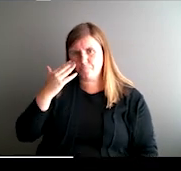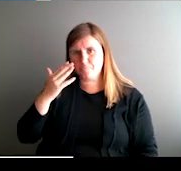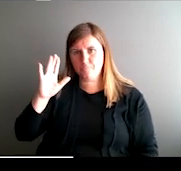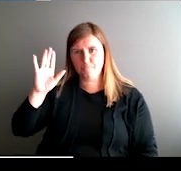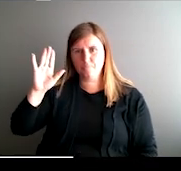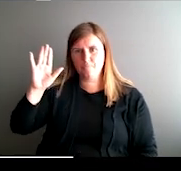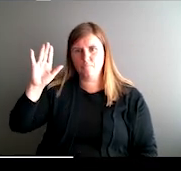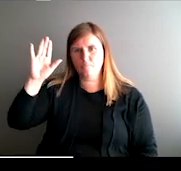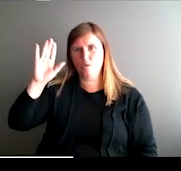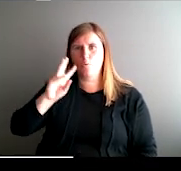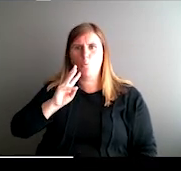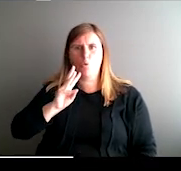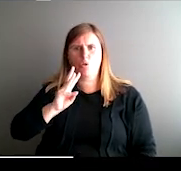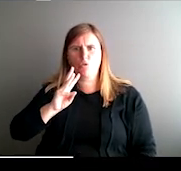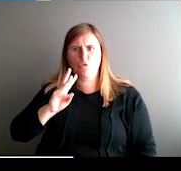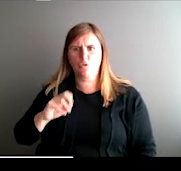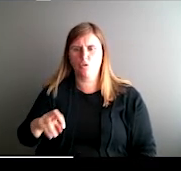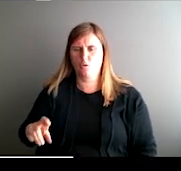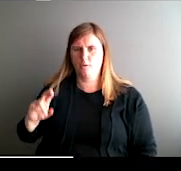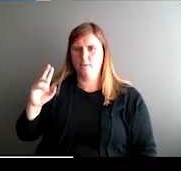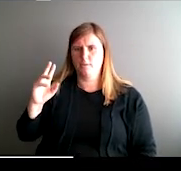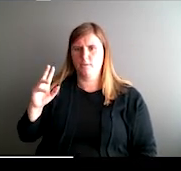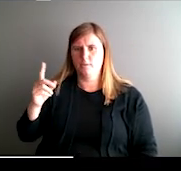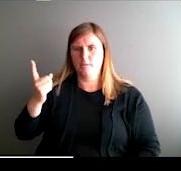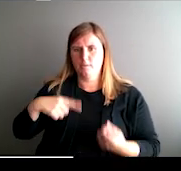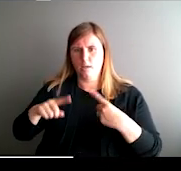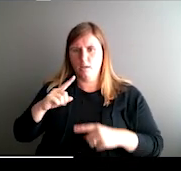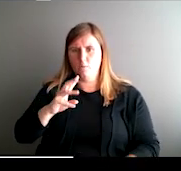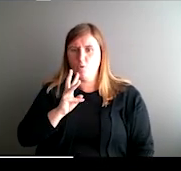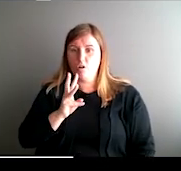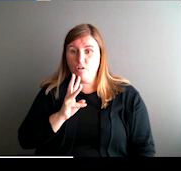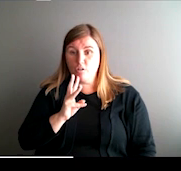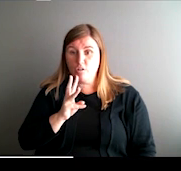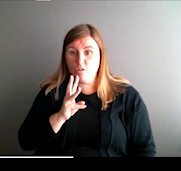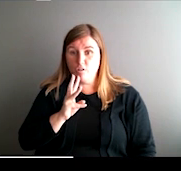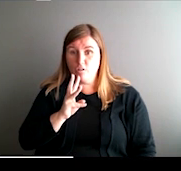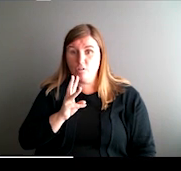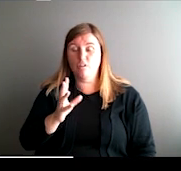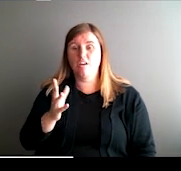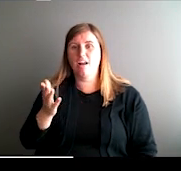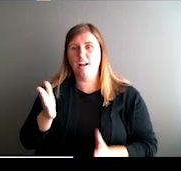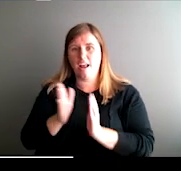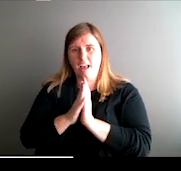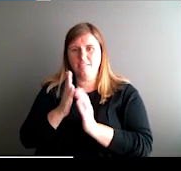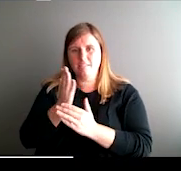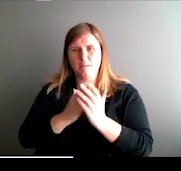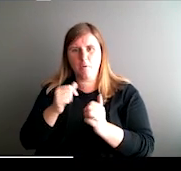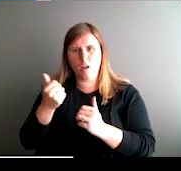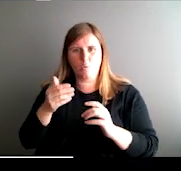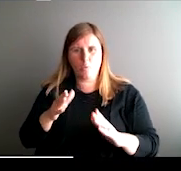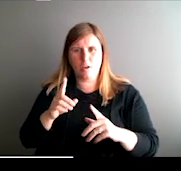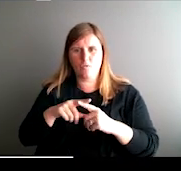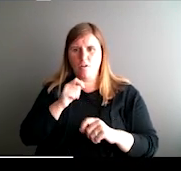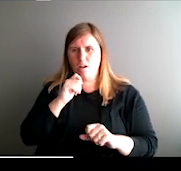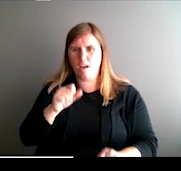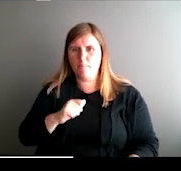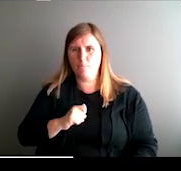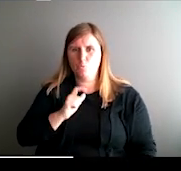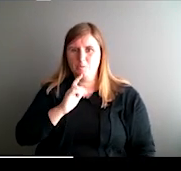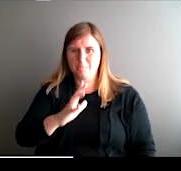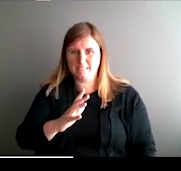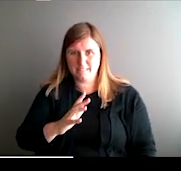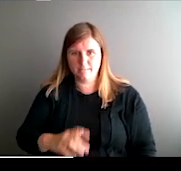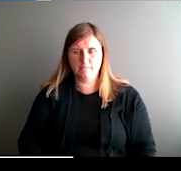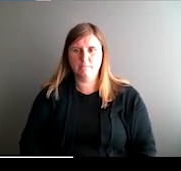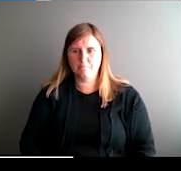say water, or they learn to sign and ask for water in some other way if they're not able to speak.